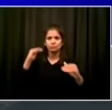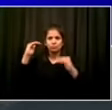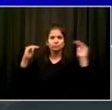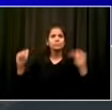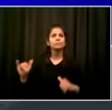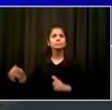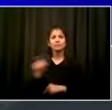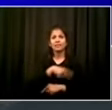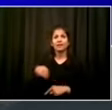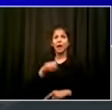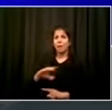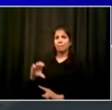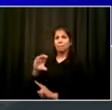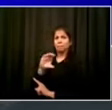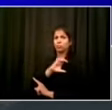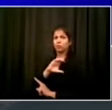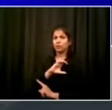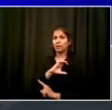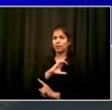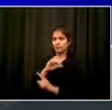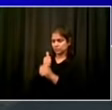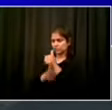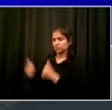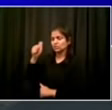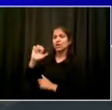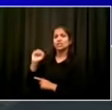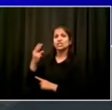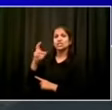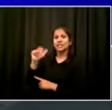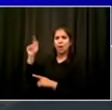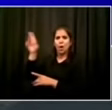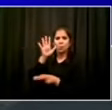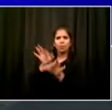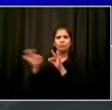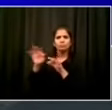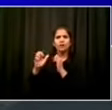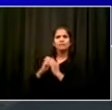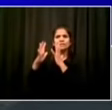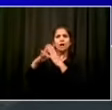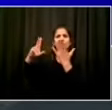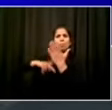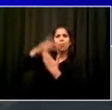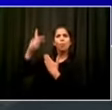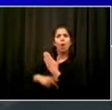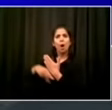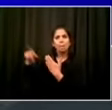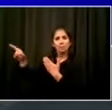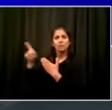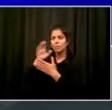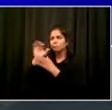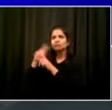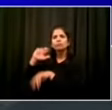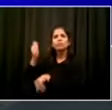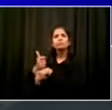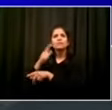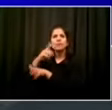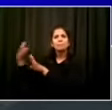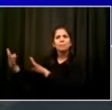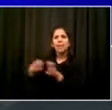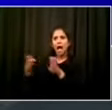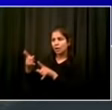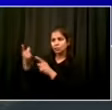than simply deal with a problem after it's already begun, to address it at the beginning, at the root. I said in our State of the